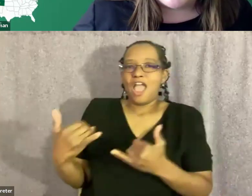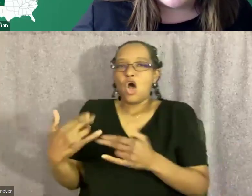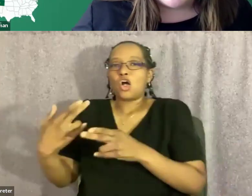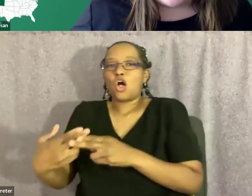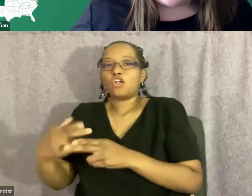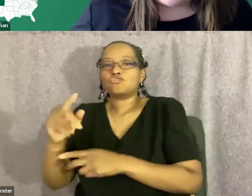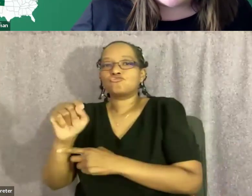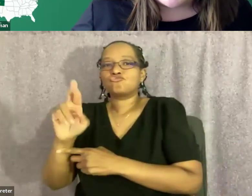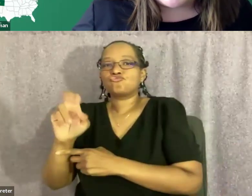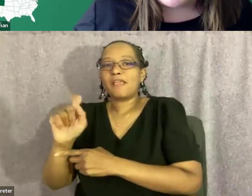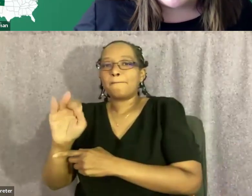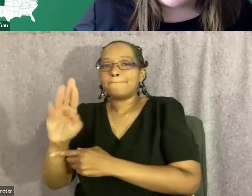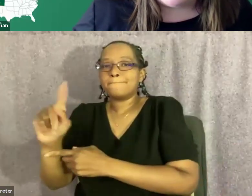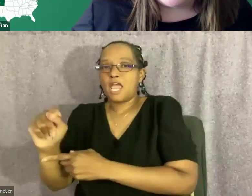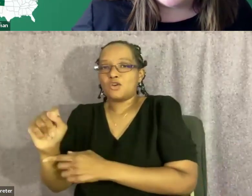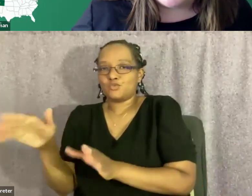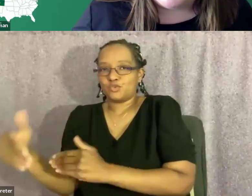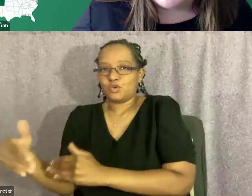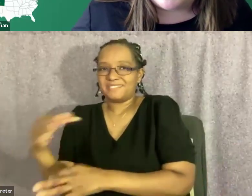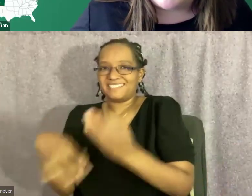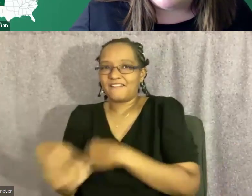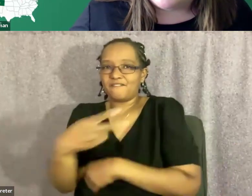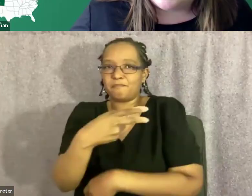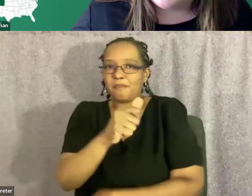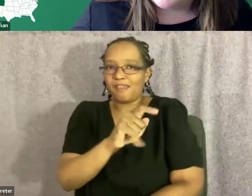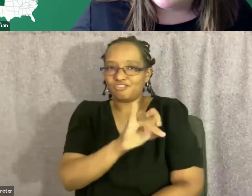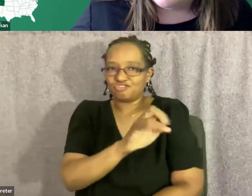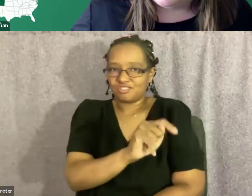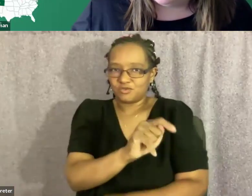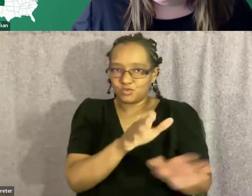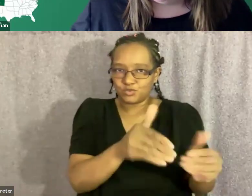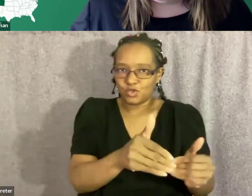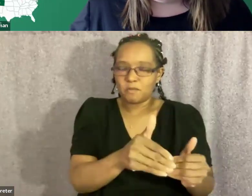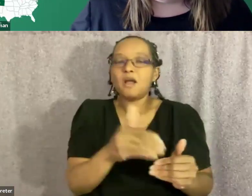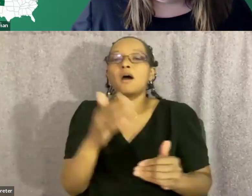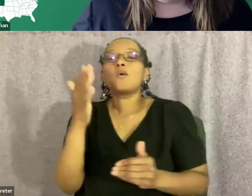treatment rooms. Have you experienced this, and what should people say in response?